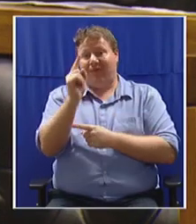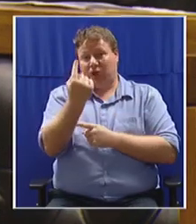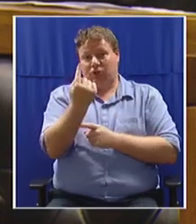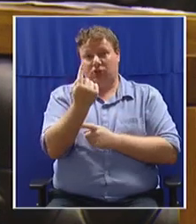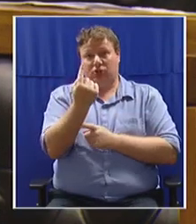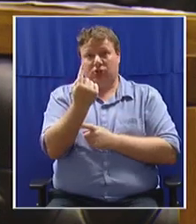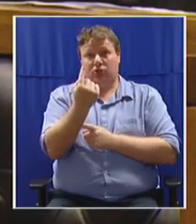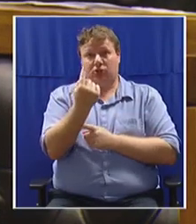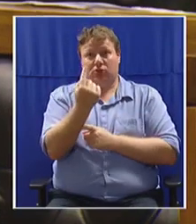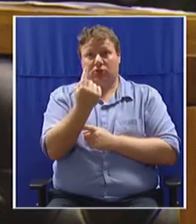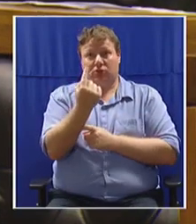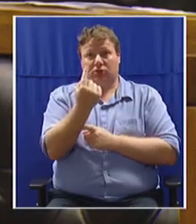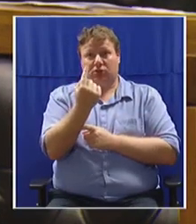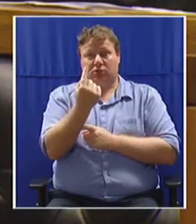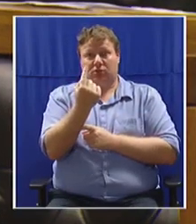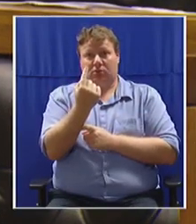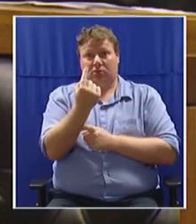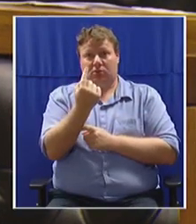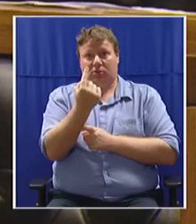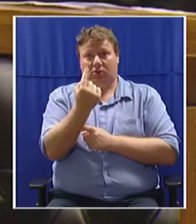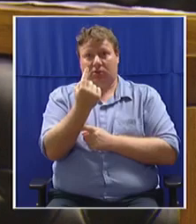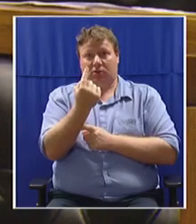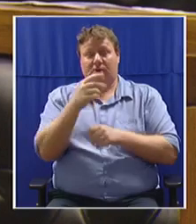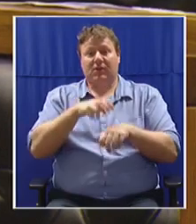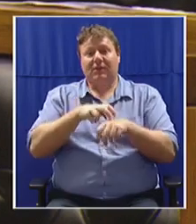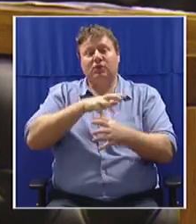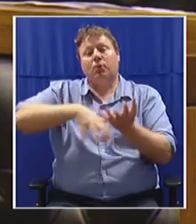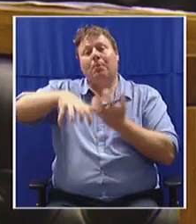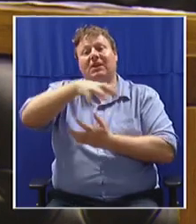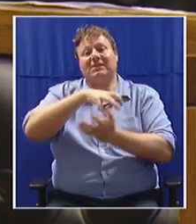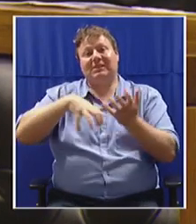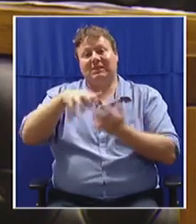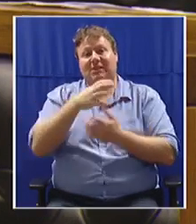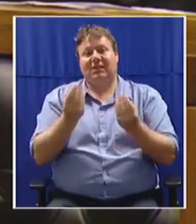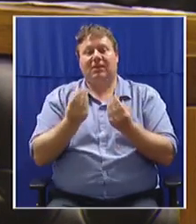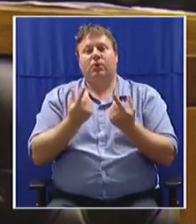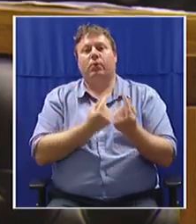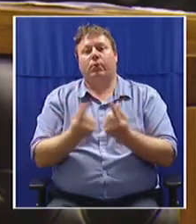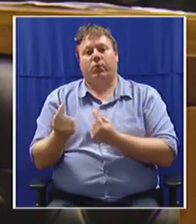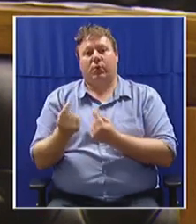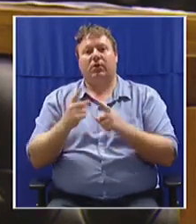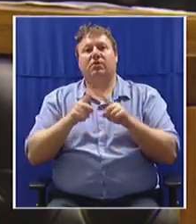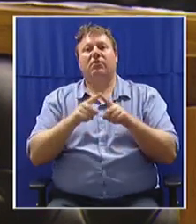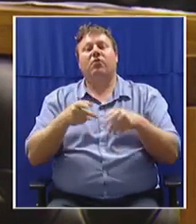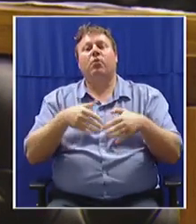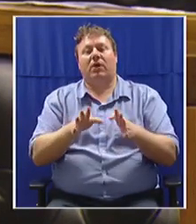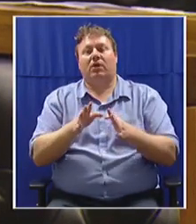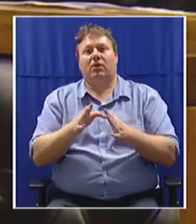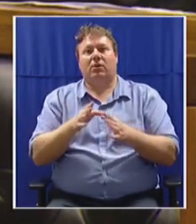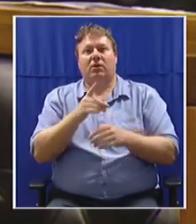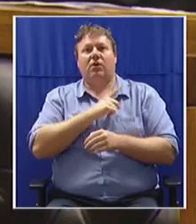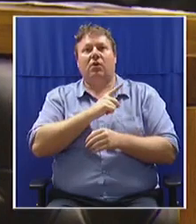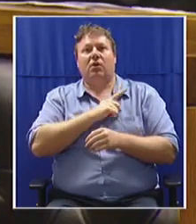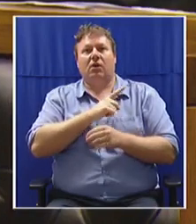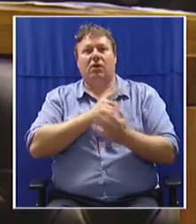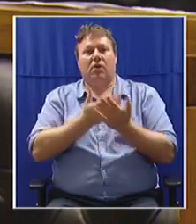sehlukene ukuze iimpact yethu ibe inkulu. Ama provinces enza lokhu, unational